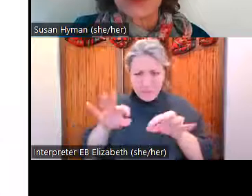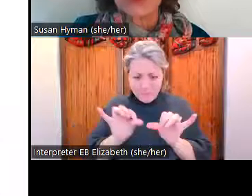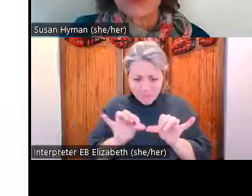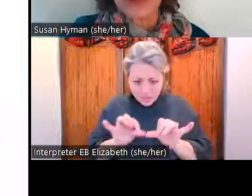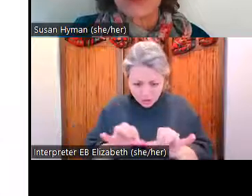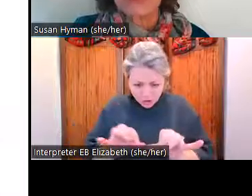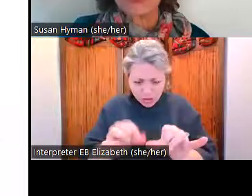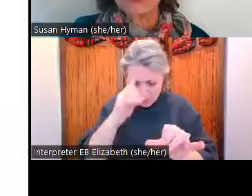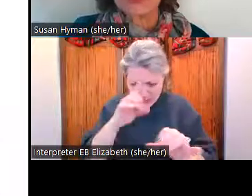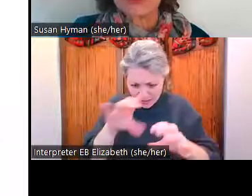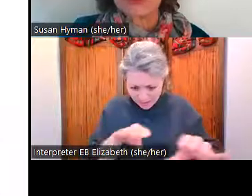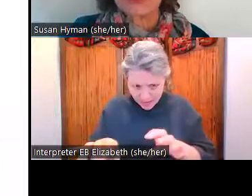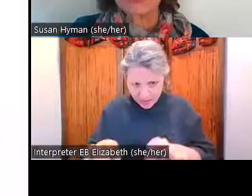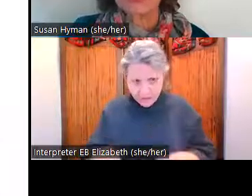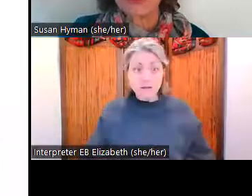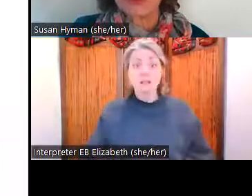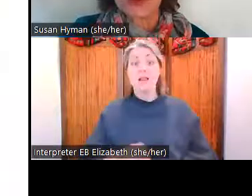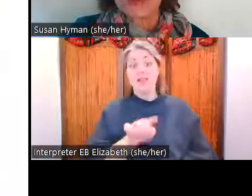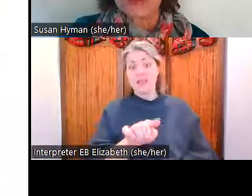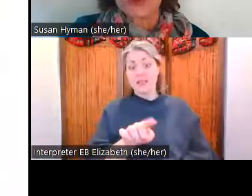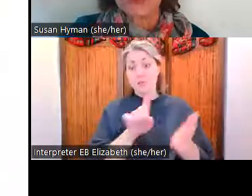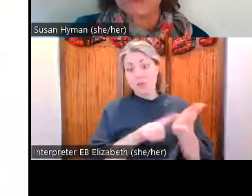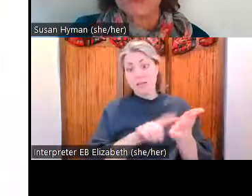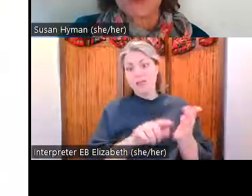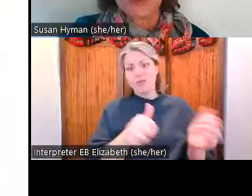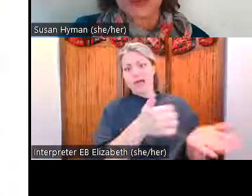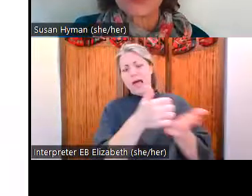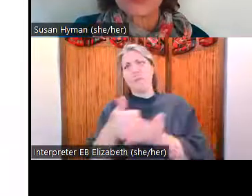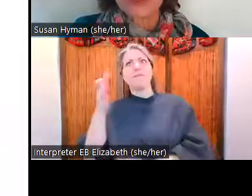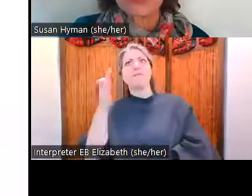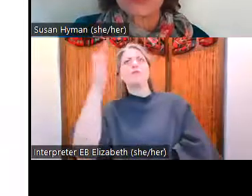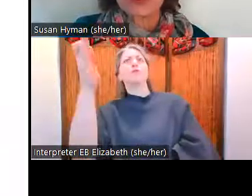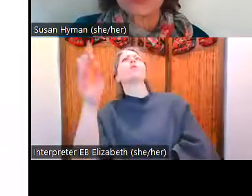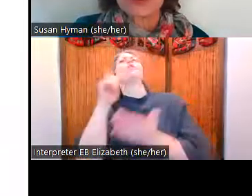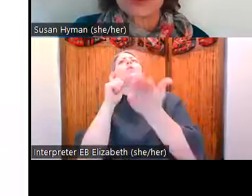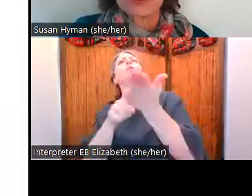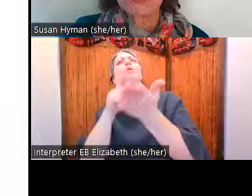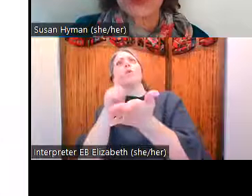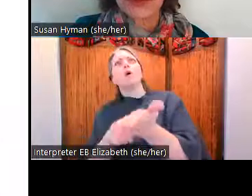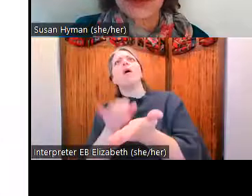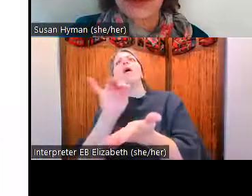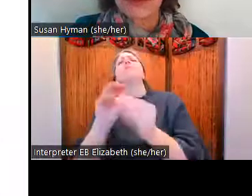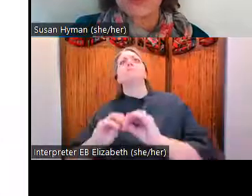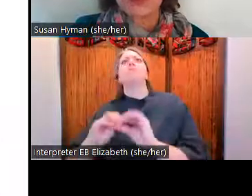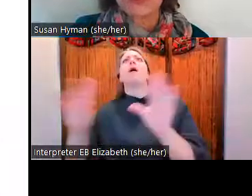may have utility in the future of helping identify children at